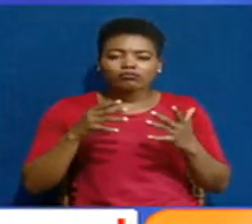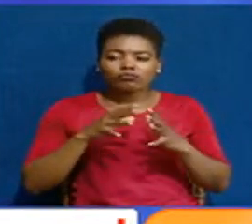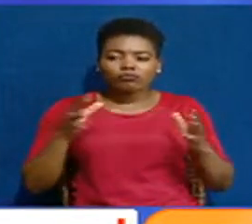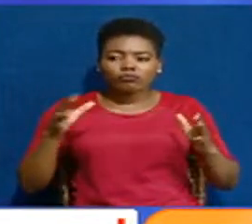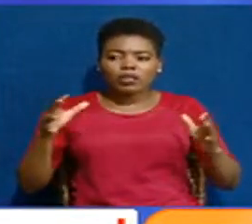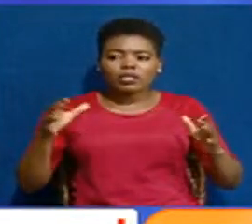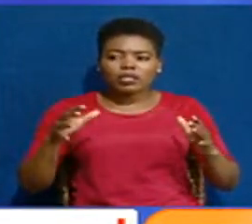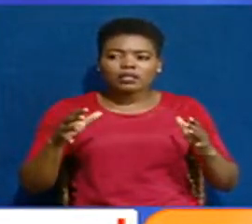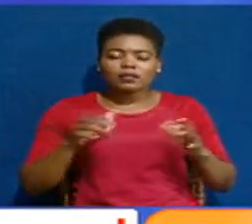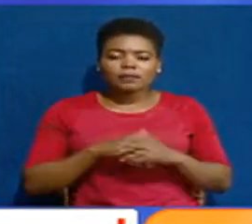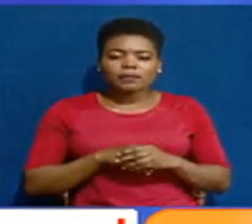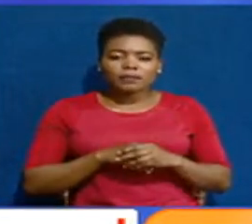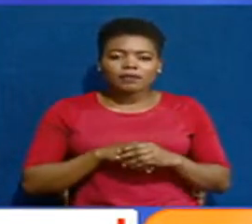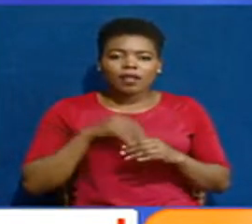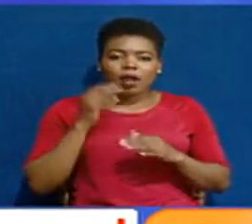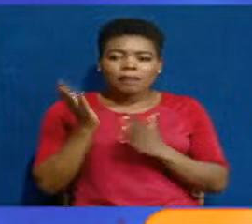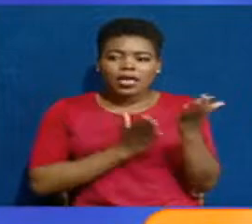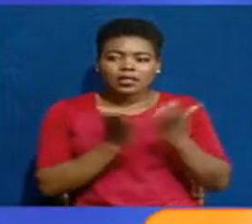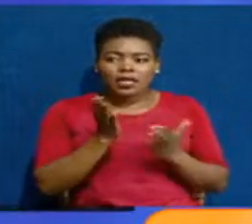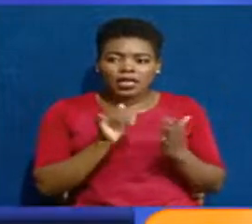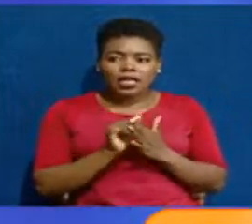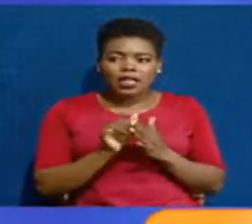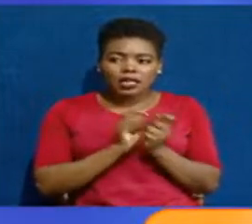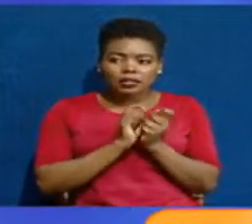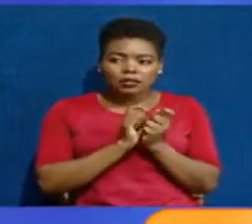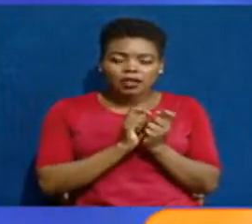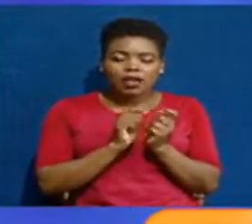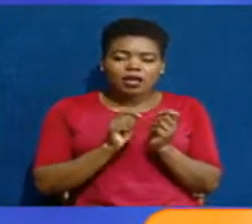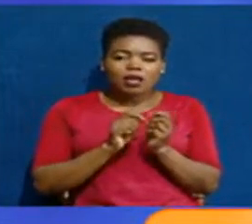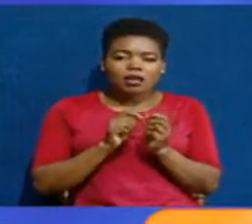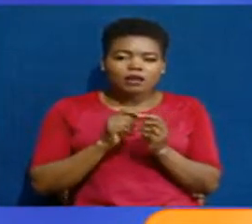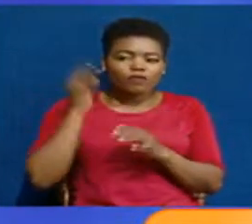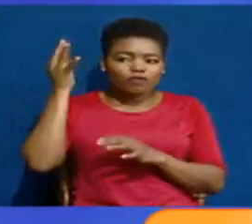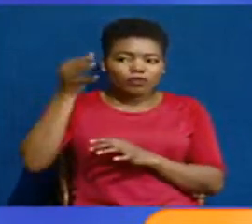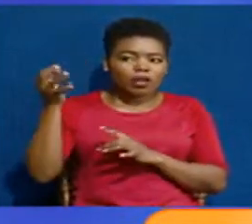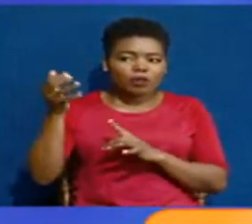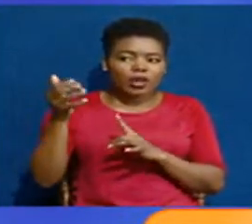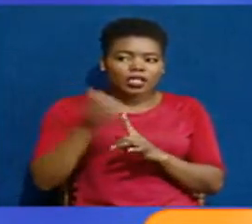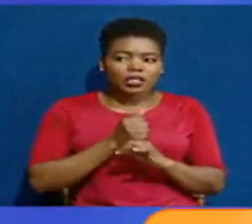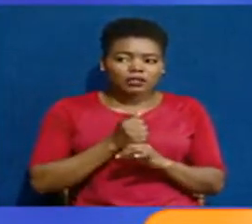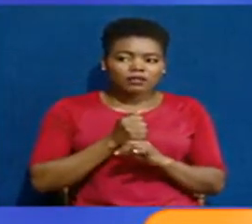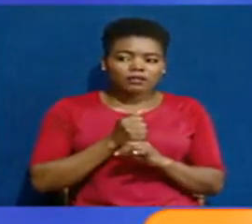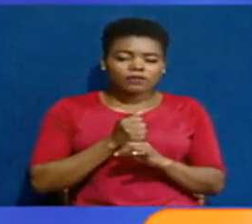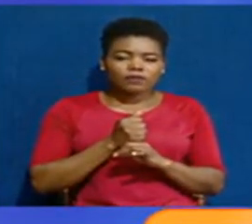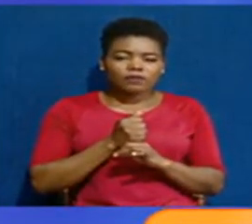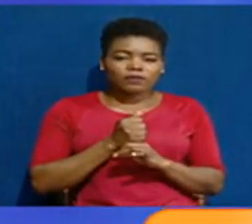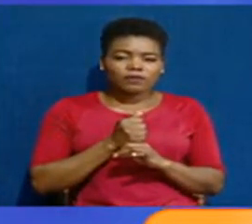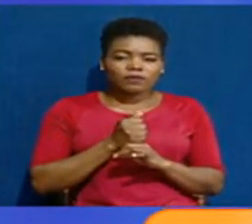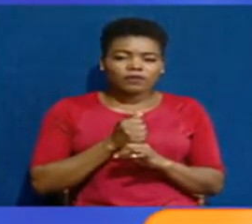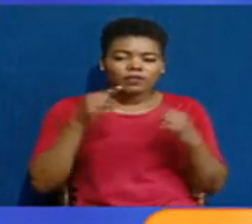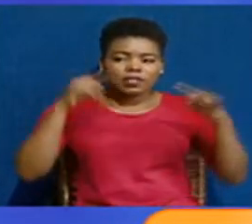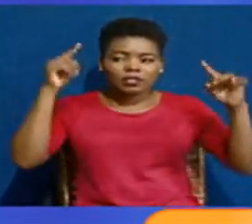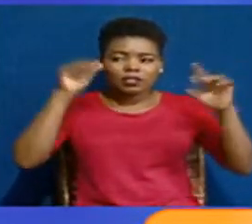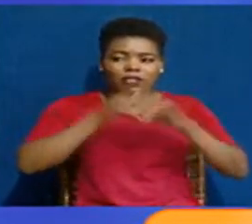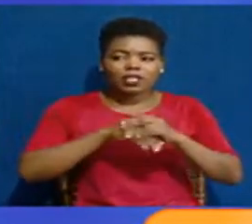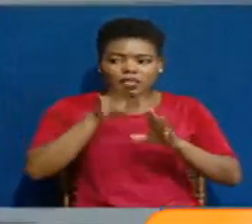threat landscape. That in turn lets our societies thrive through innovation.